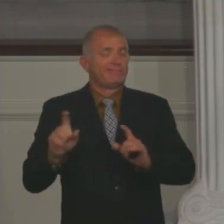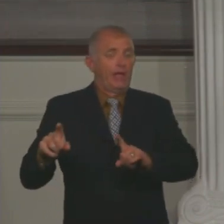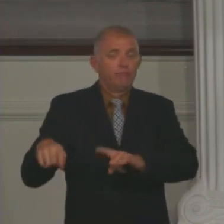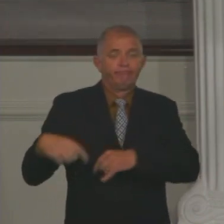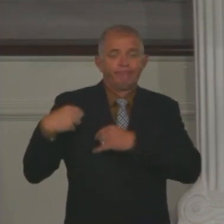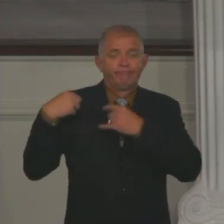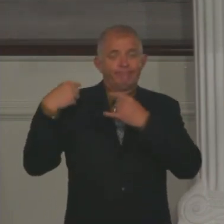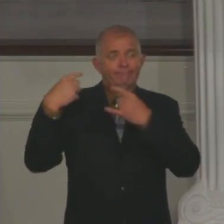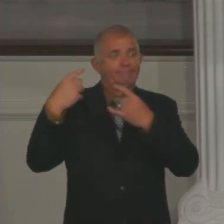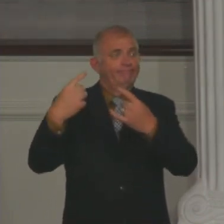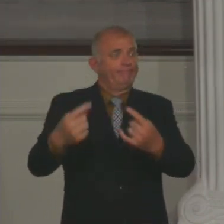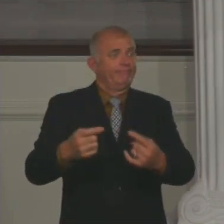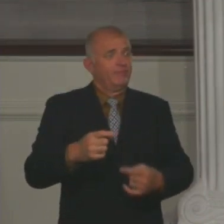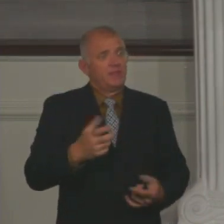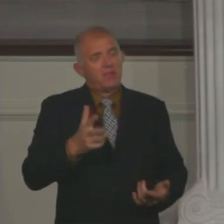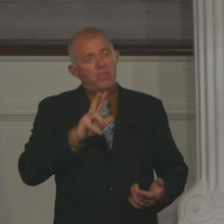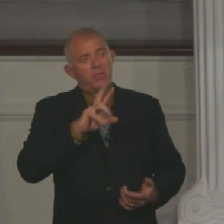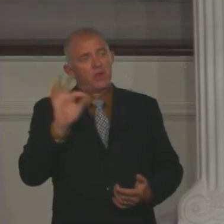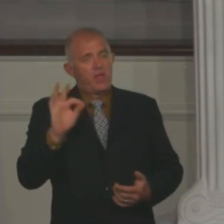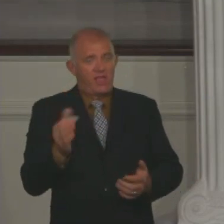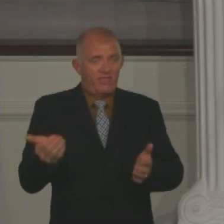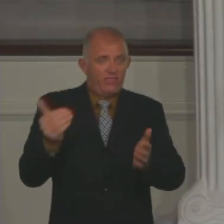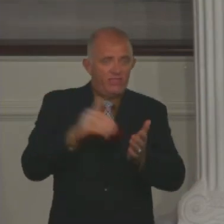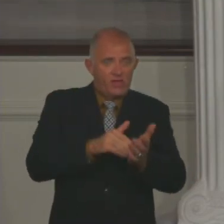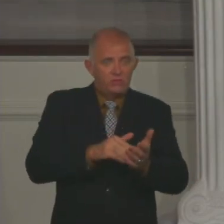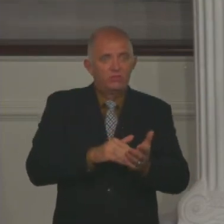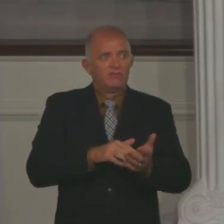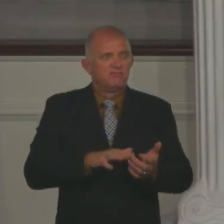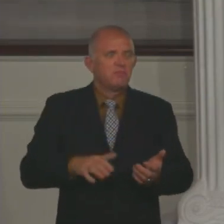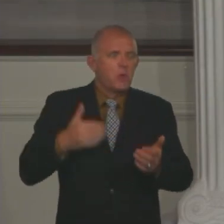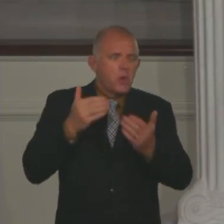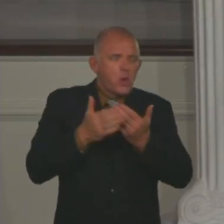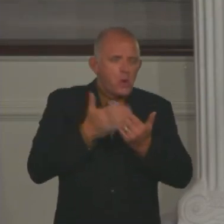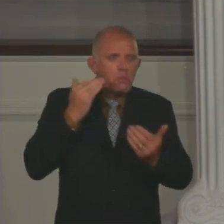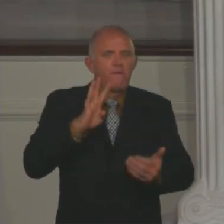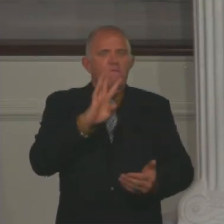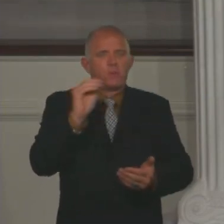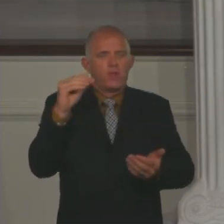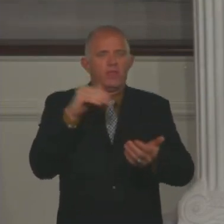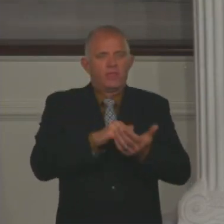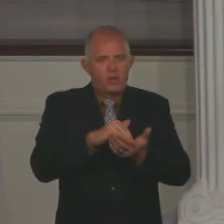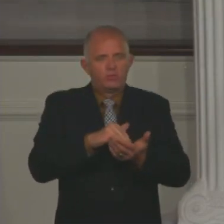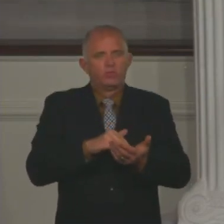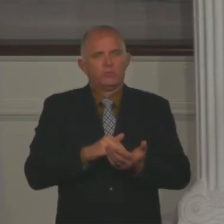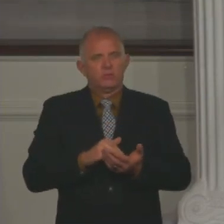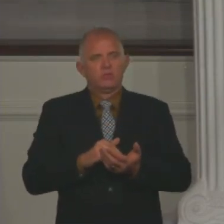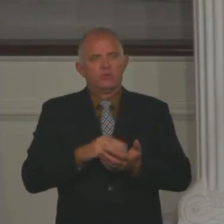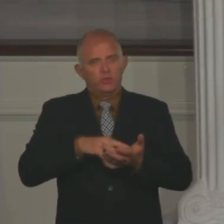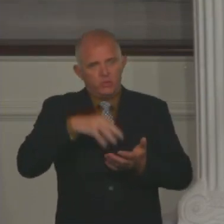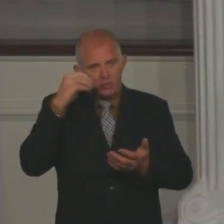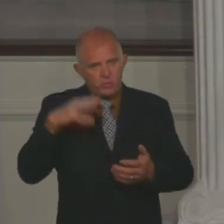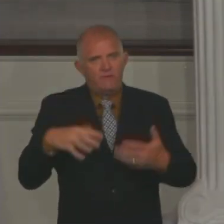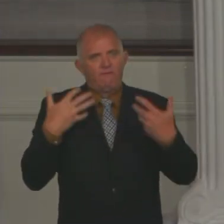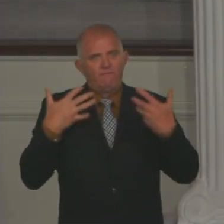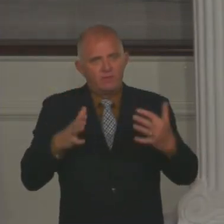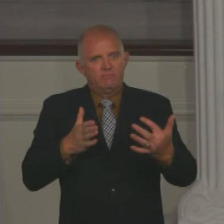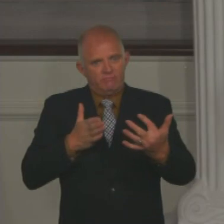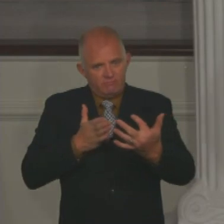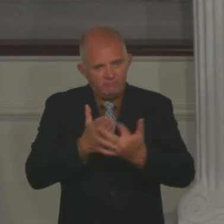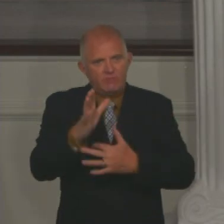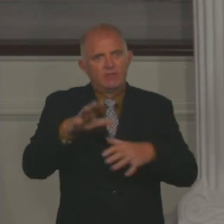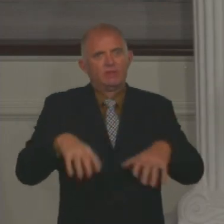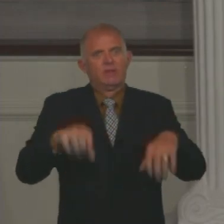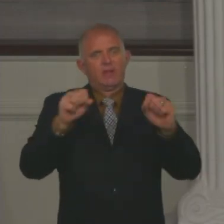think nearly 39,000, coming up almost on 40,000 people have come and taken a class at Hiles